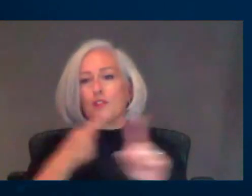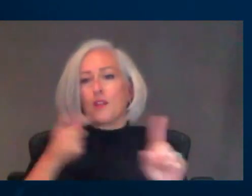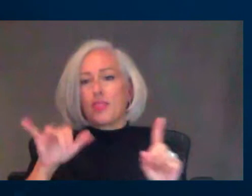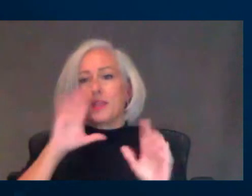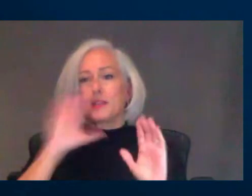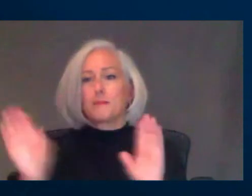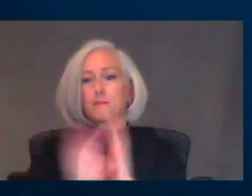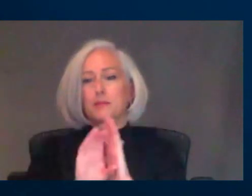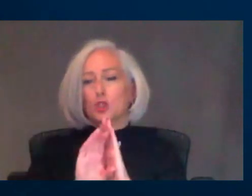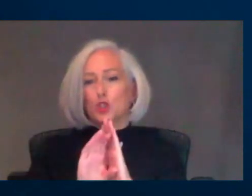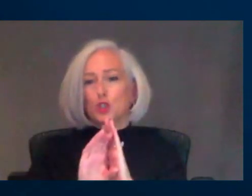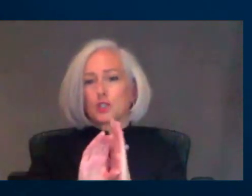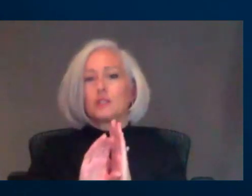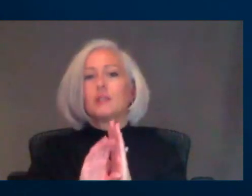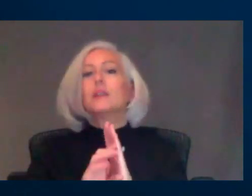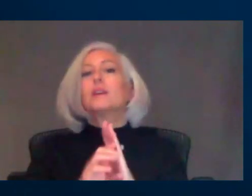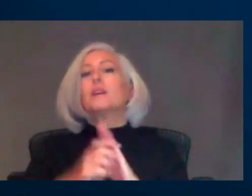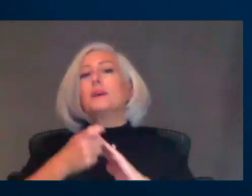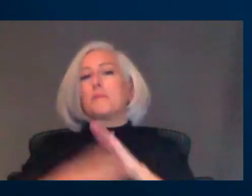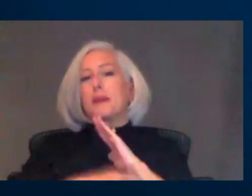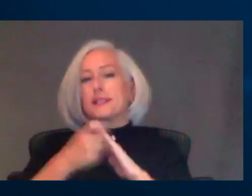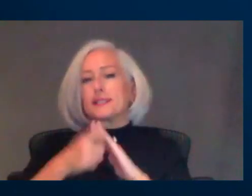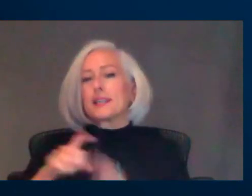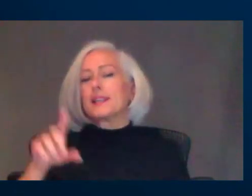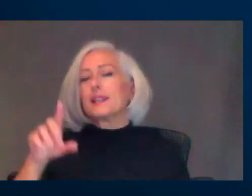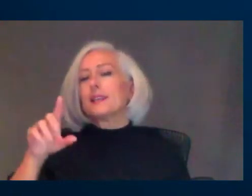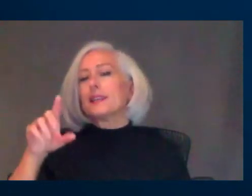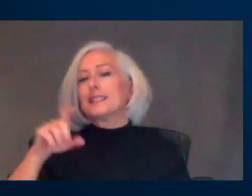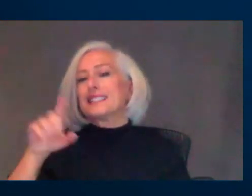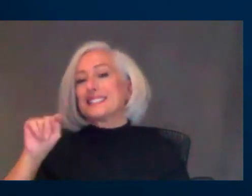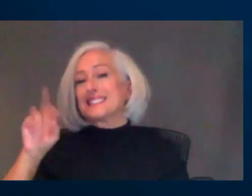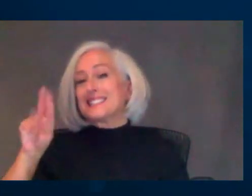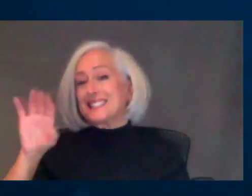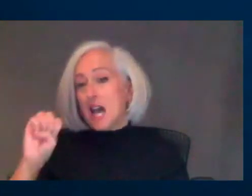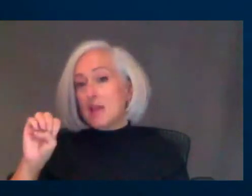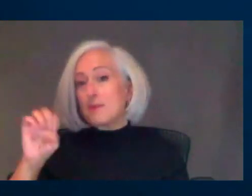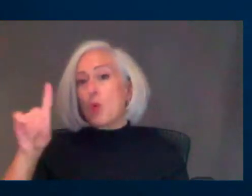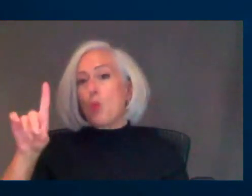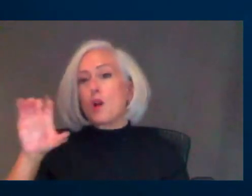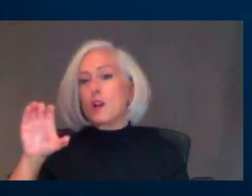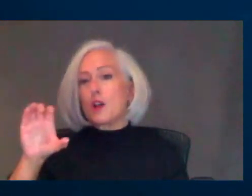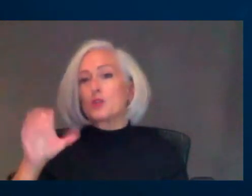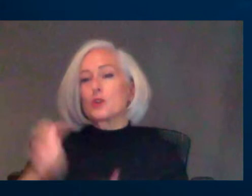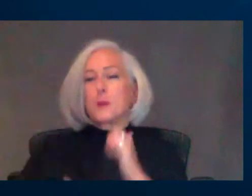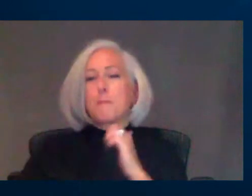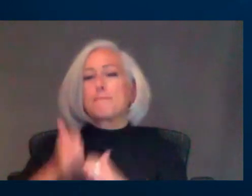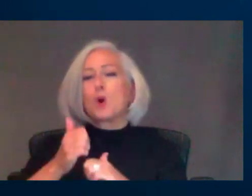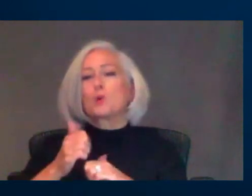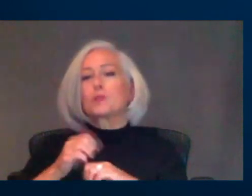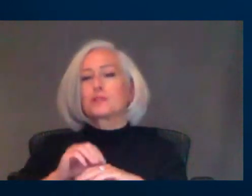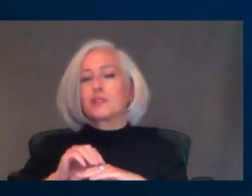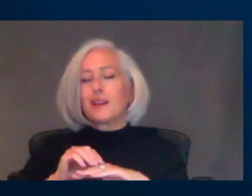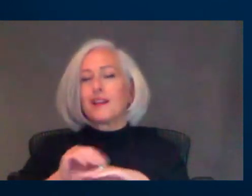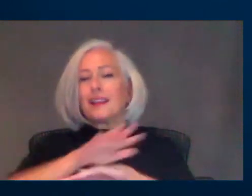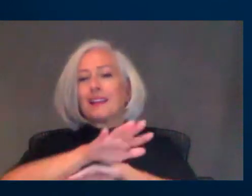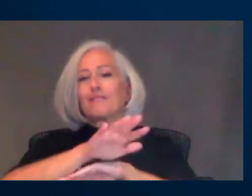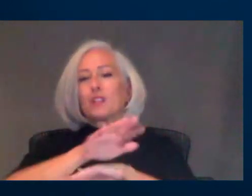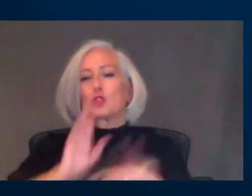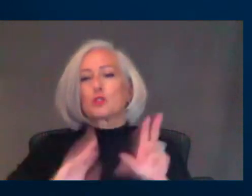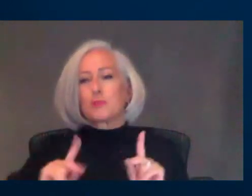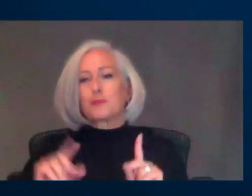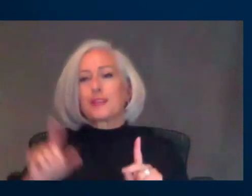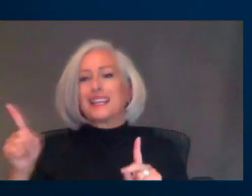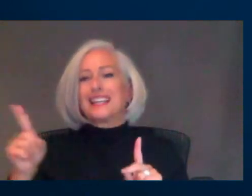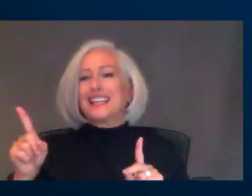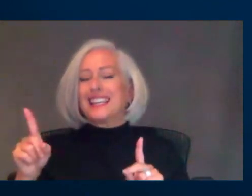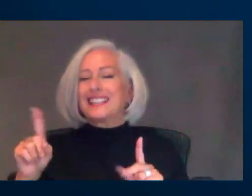my gosh. Give me the conversation. right? Okay, so final thoughts. Well, I do want to give contact information.